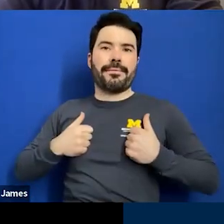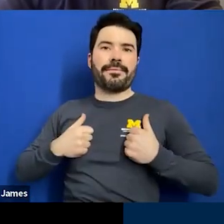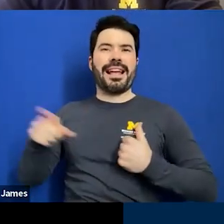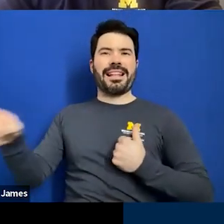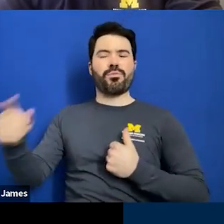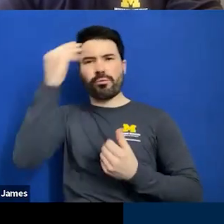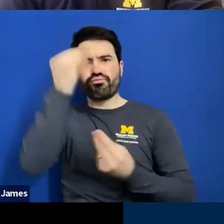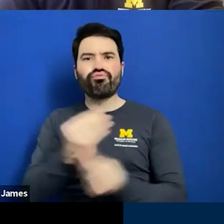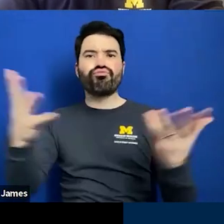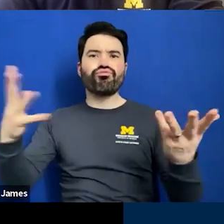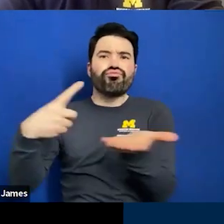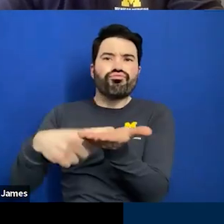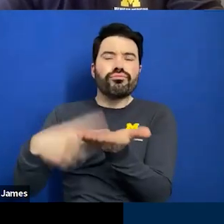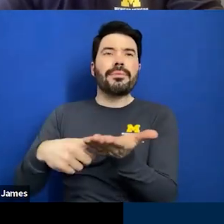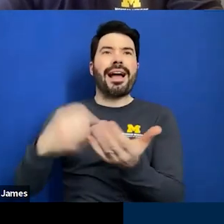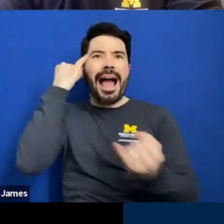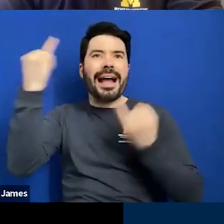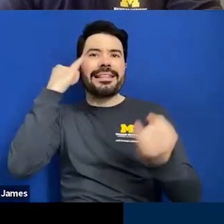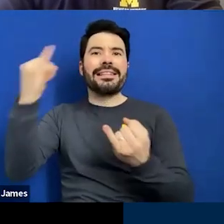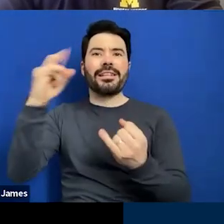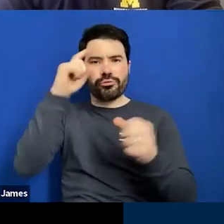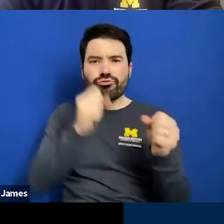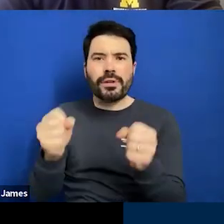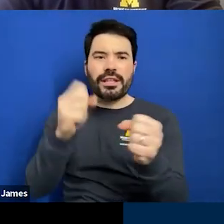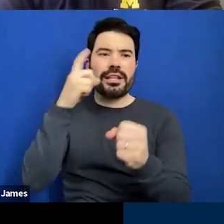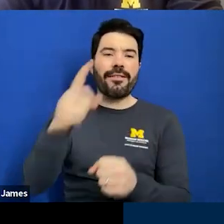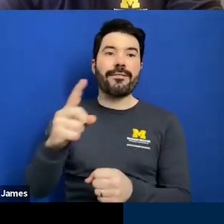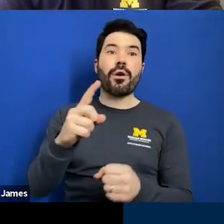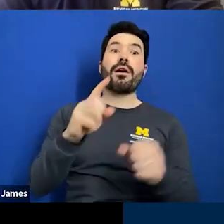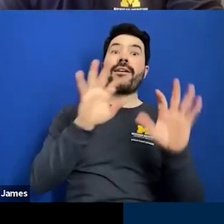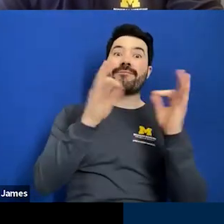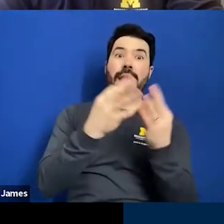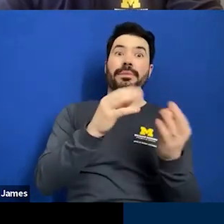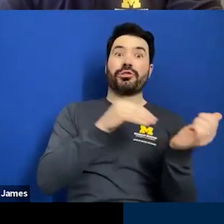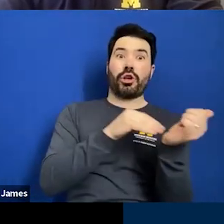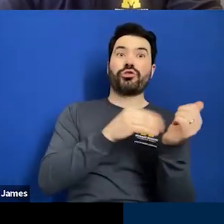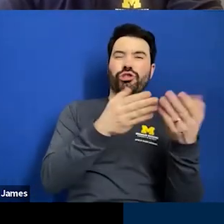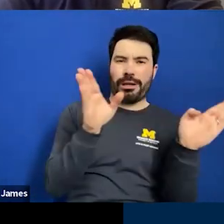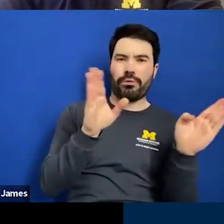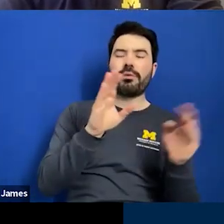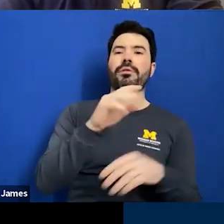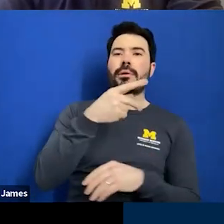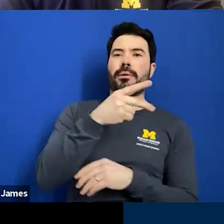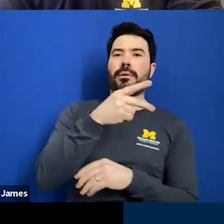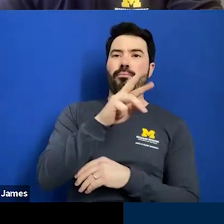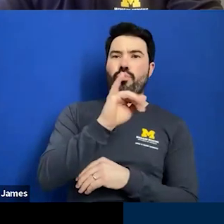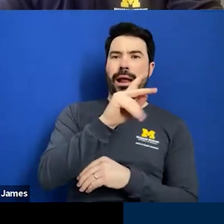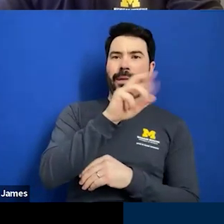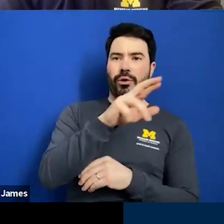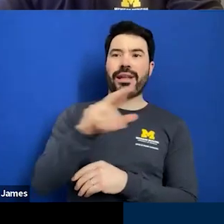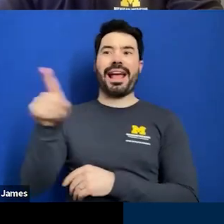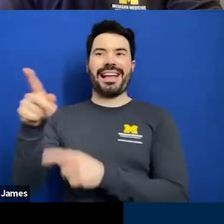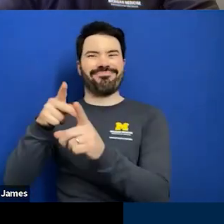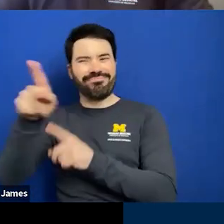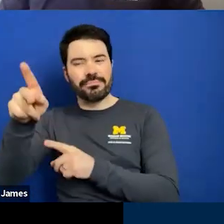collaboration between primary care providers and ENT specialists to ensure comprehensive care for these individuals. So